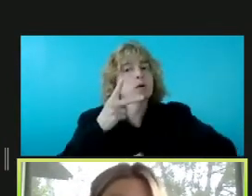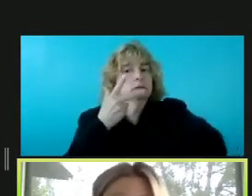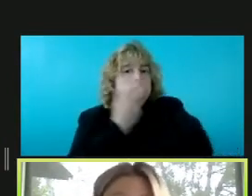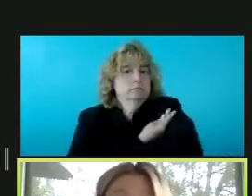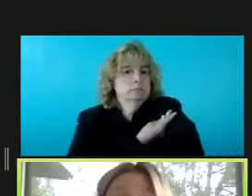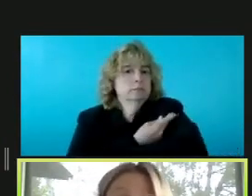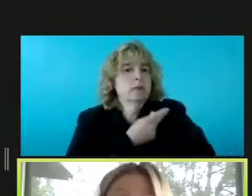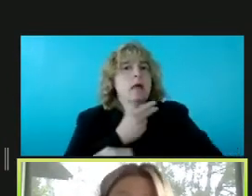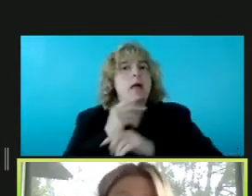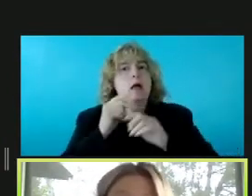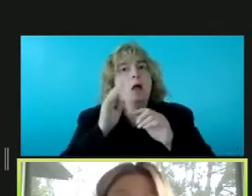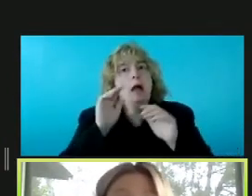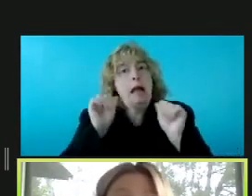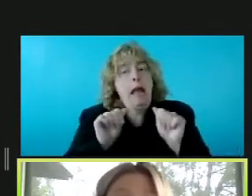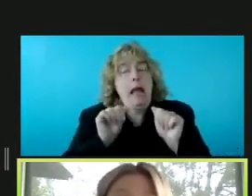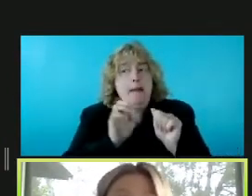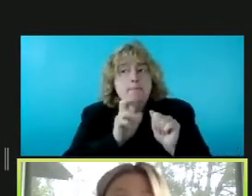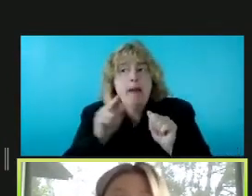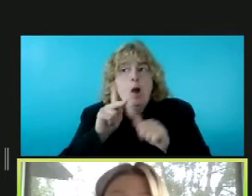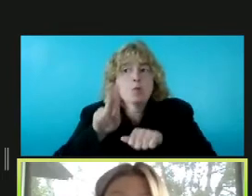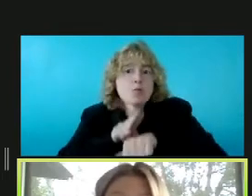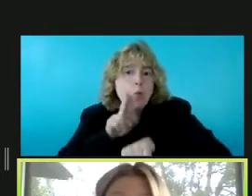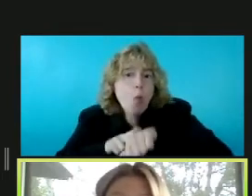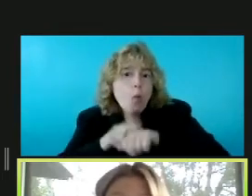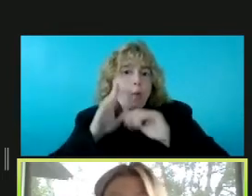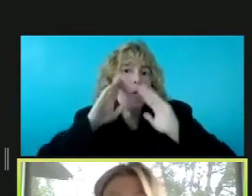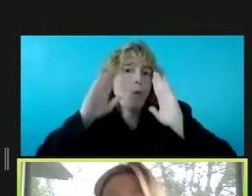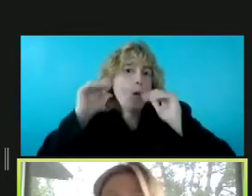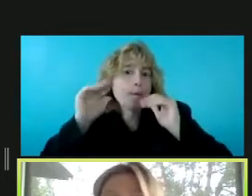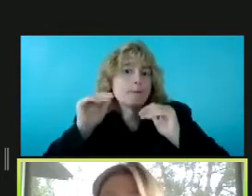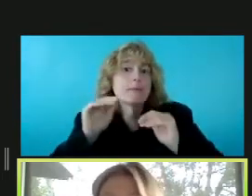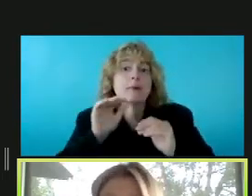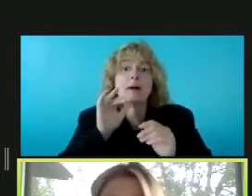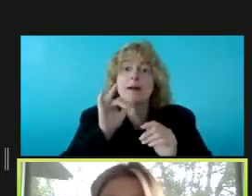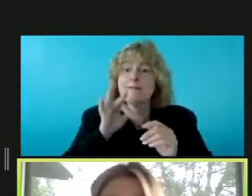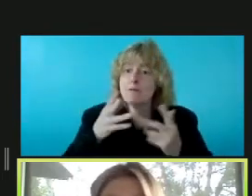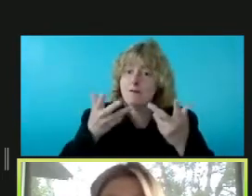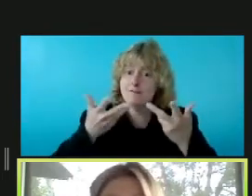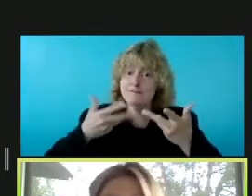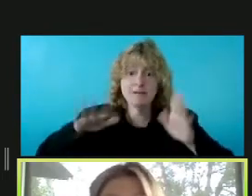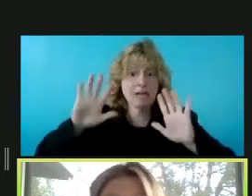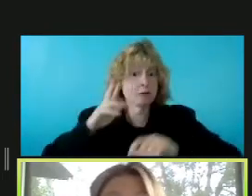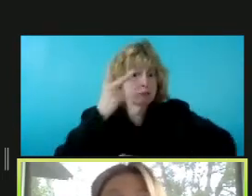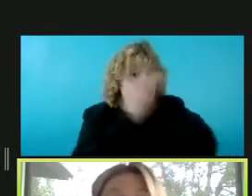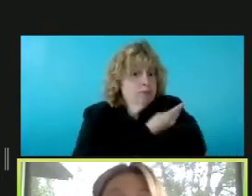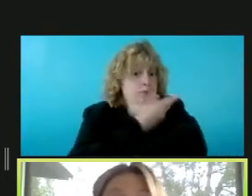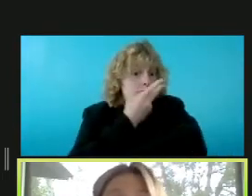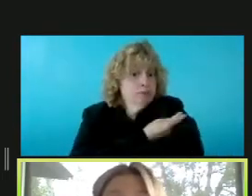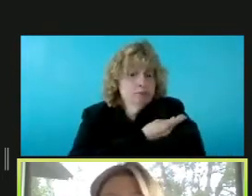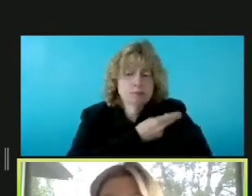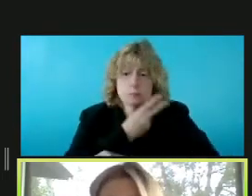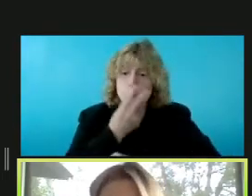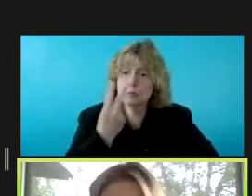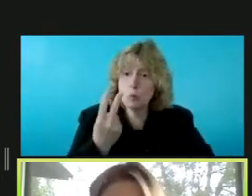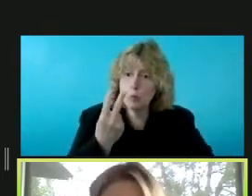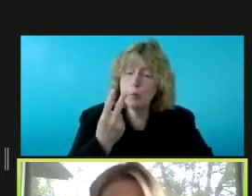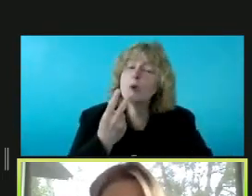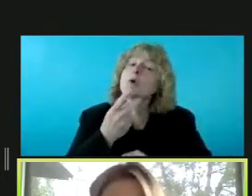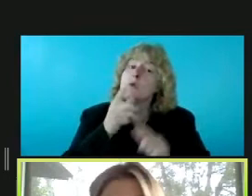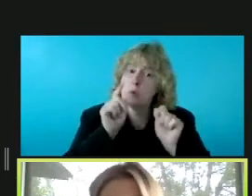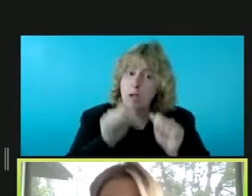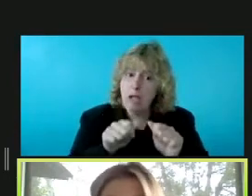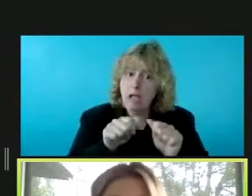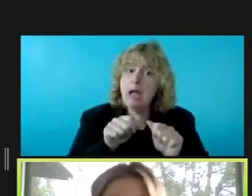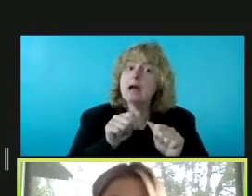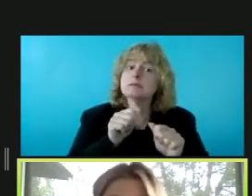to normal, hopefully soon. So if you're fully vaccinated, and we'll talk about what that means in just a second, you can dine indoors without a mask,